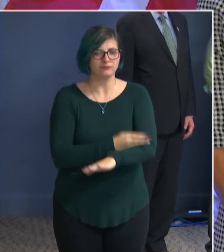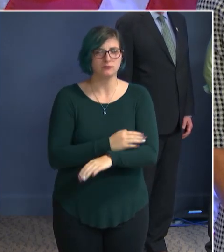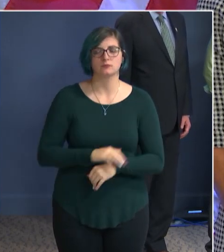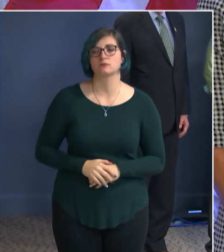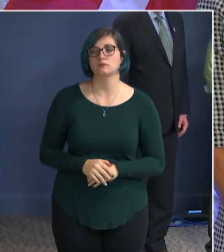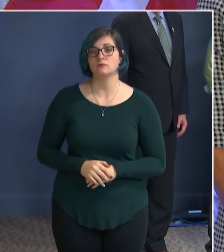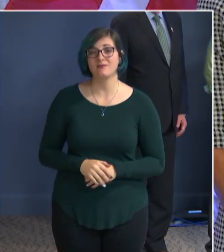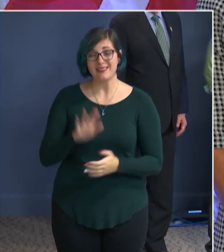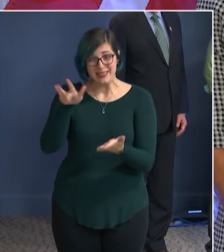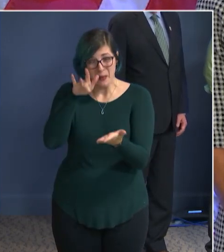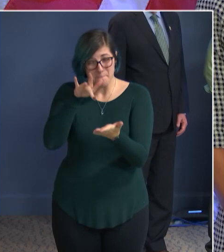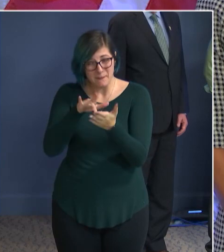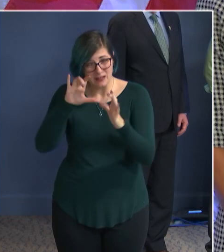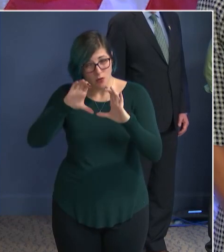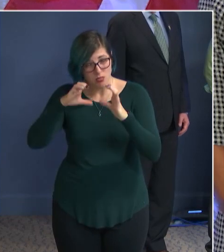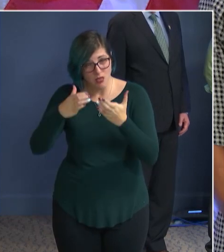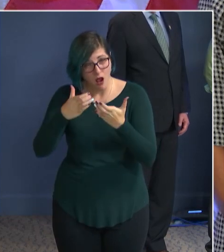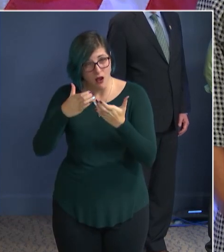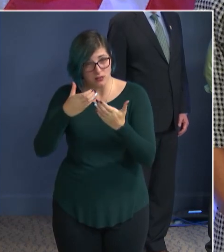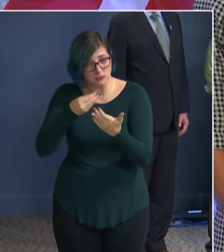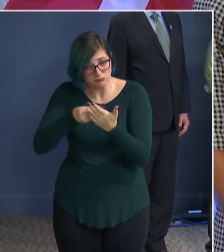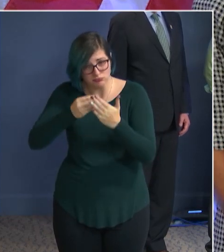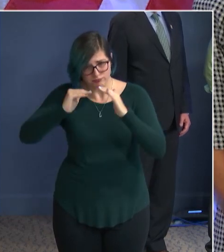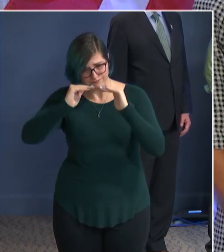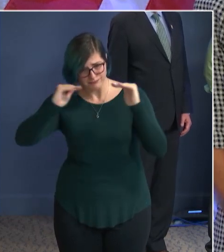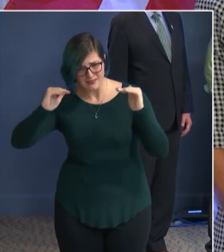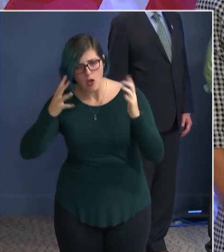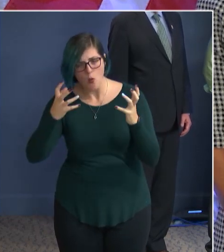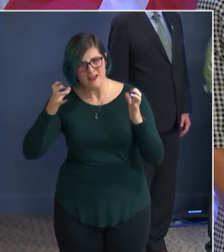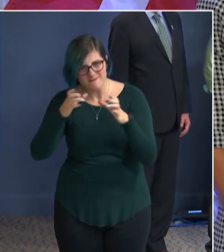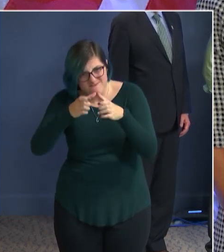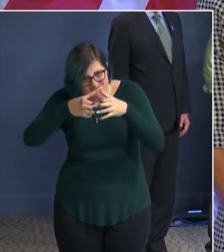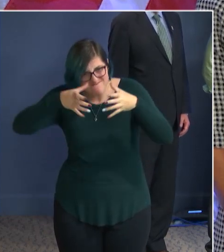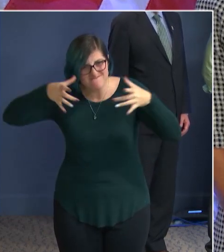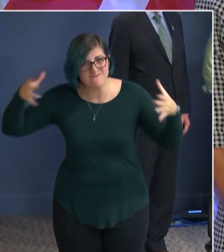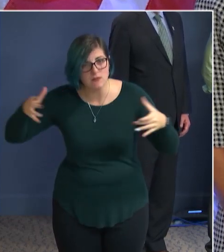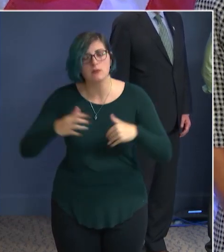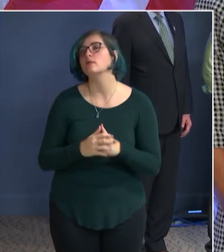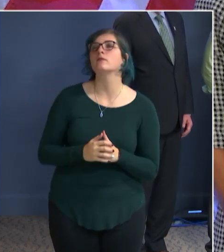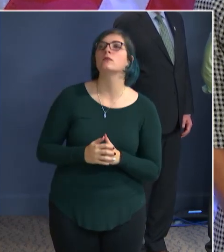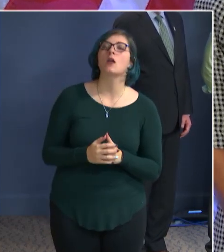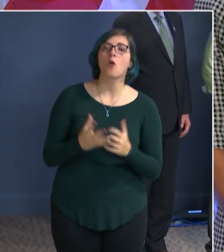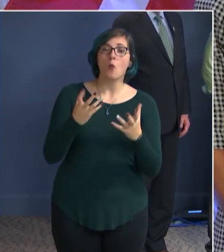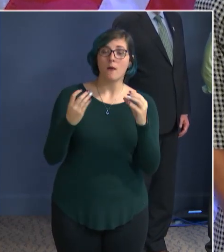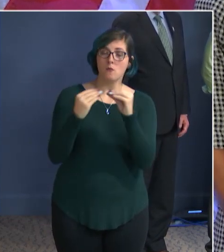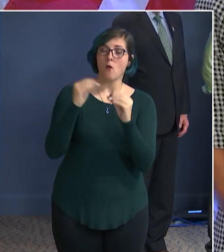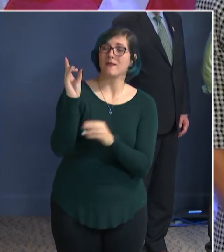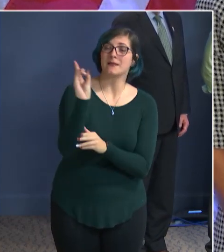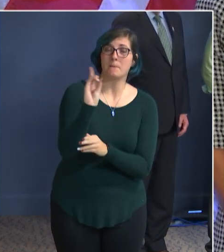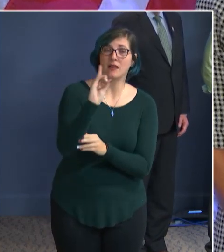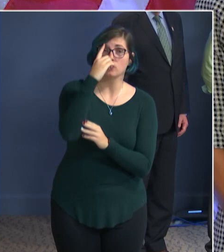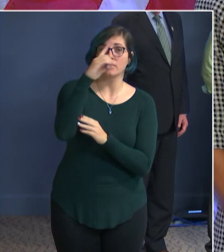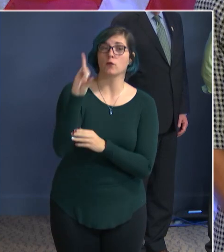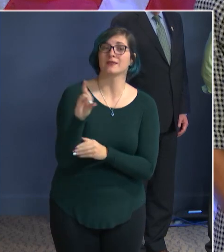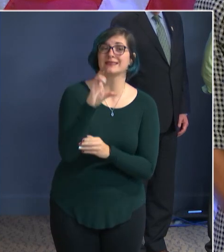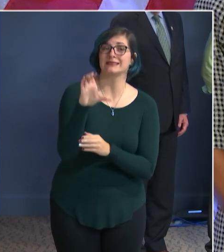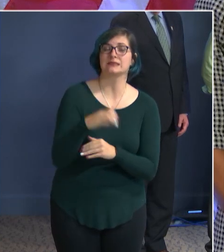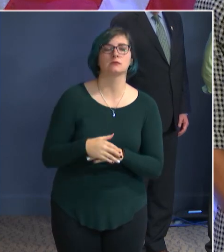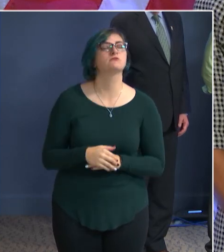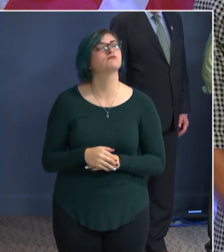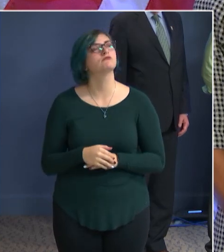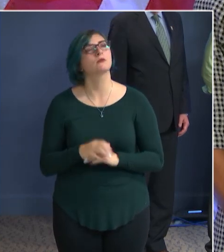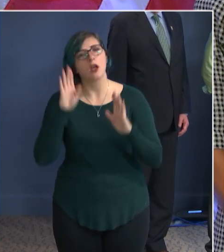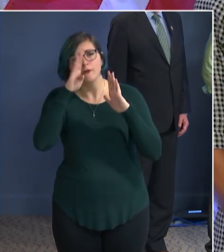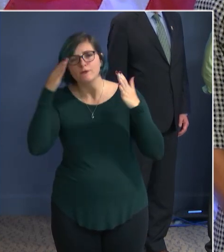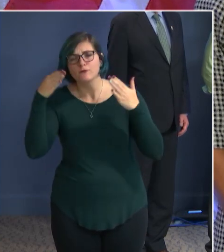in D.C., how to protect and expand democracy for D.C., and a focus on building